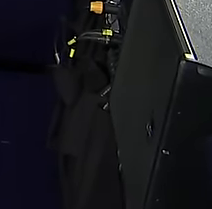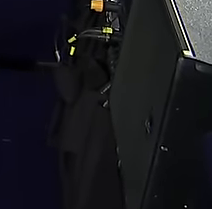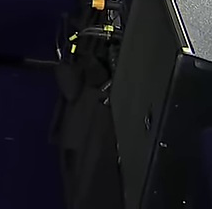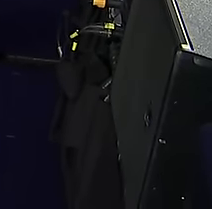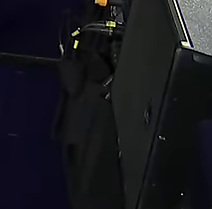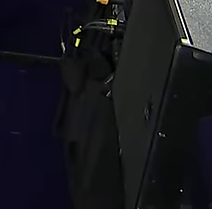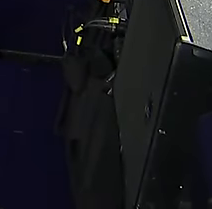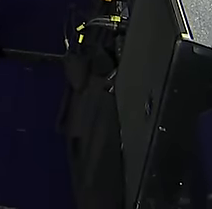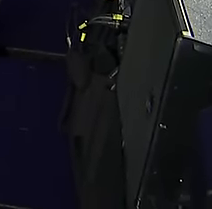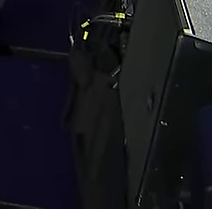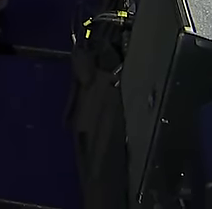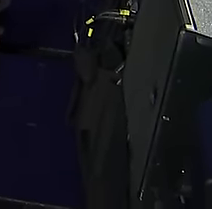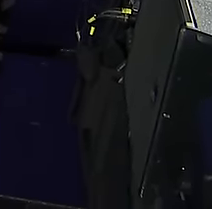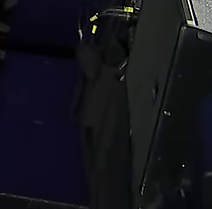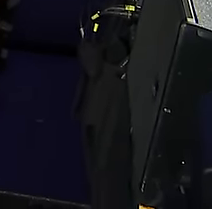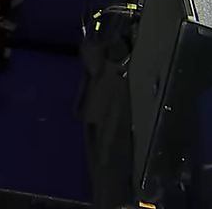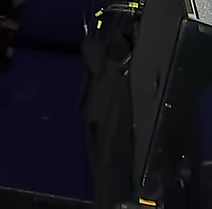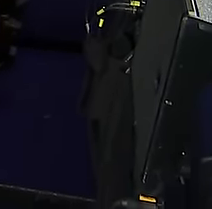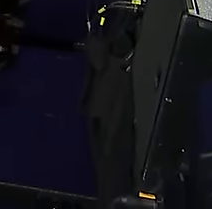this year,